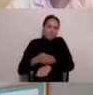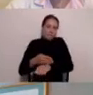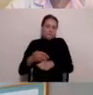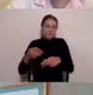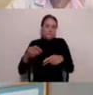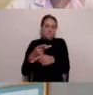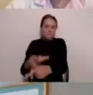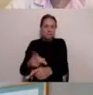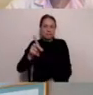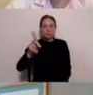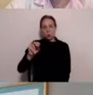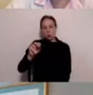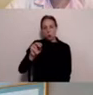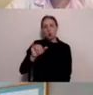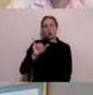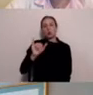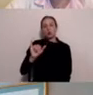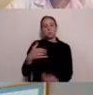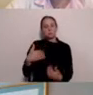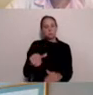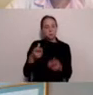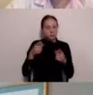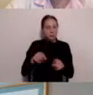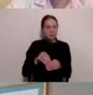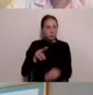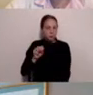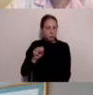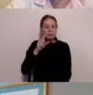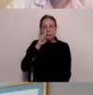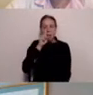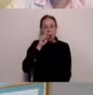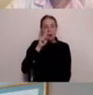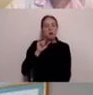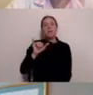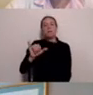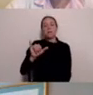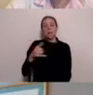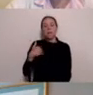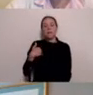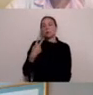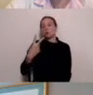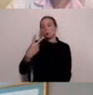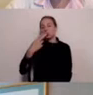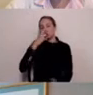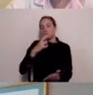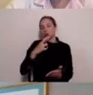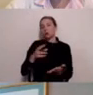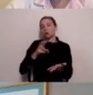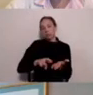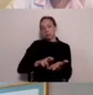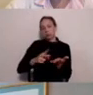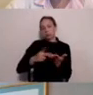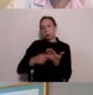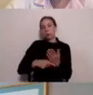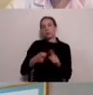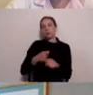in the US. We've had the success of our research programs resulting in 2 FDA-approved treatments. SMA was also